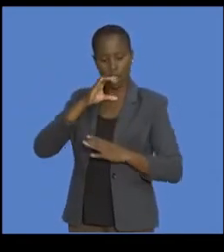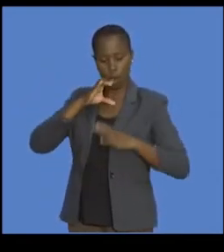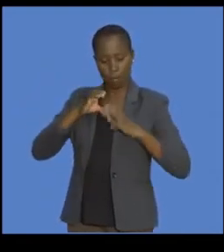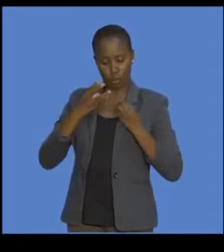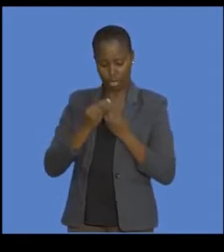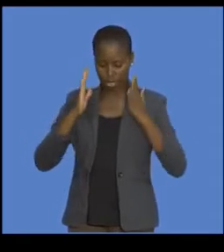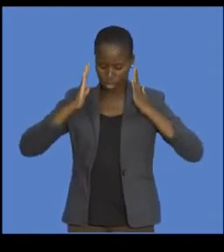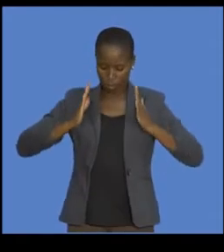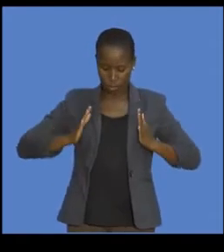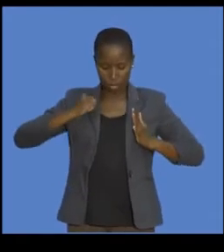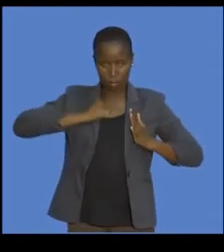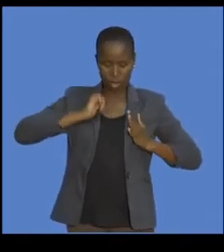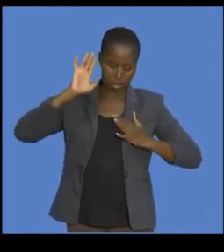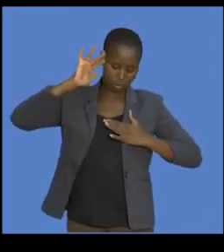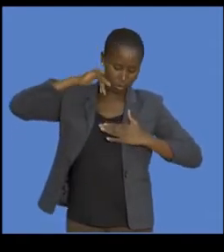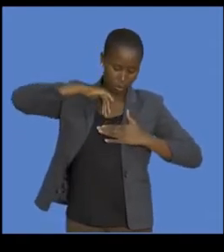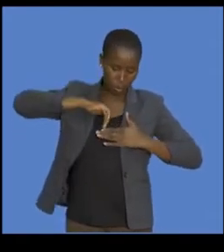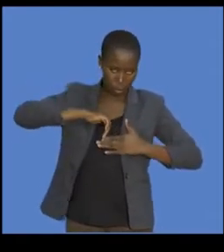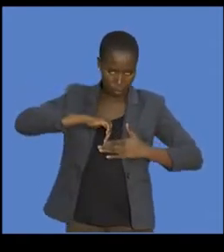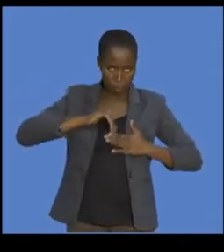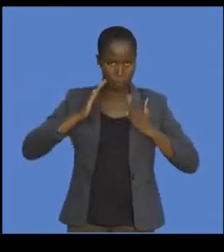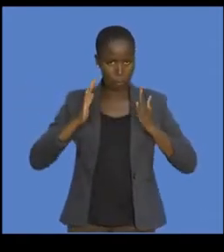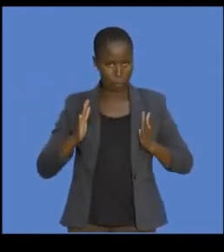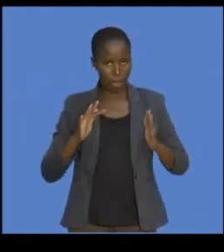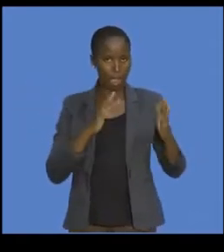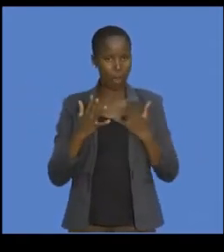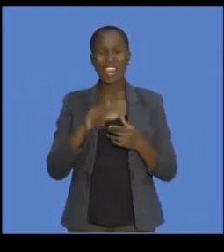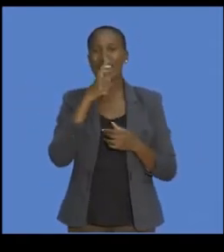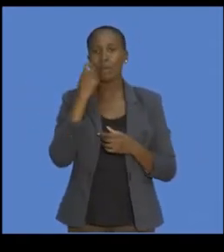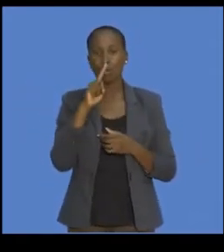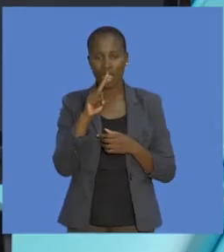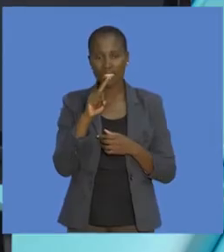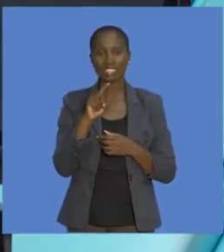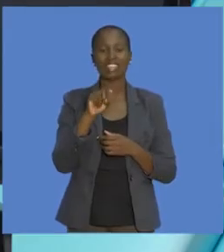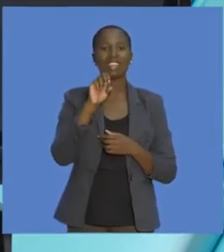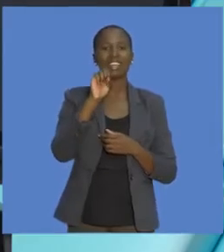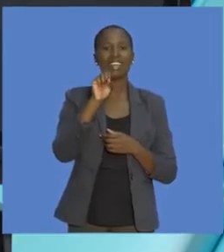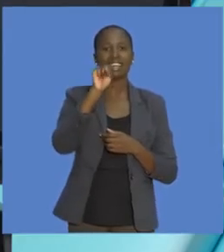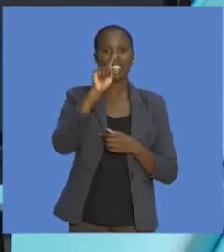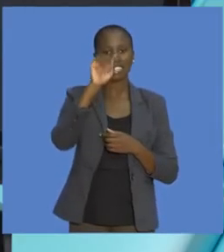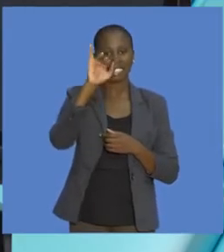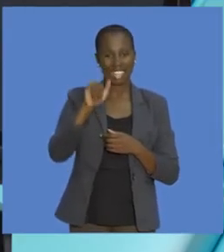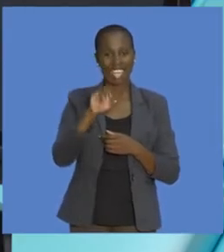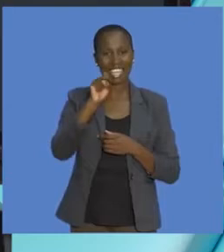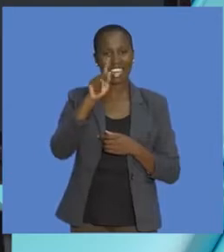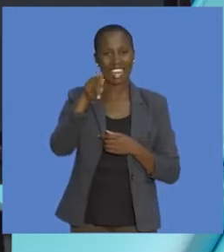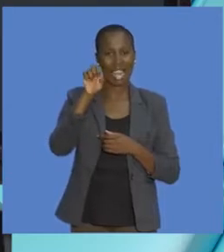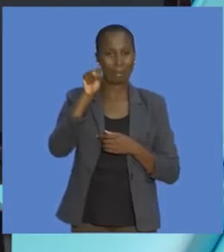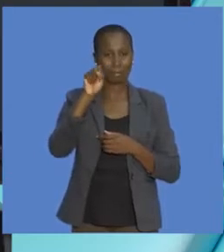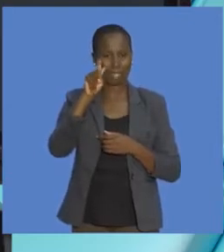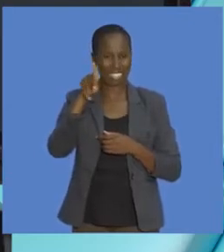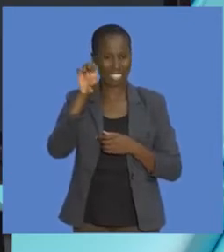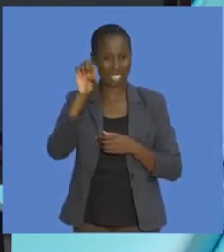means at specific connections called synapses. So we know that the nervous system uses